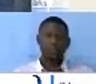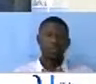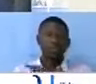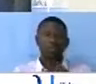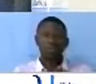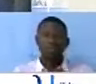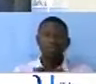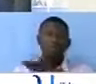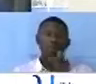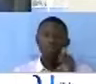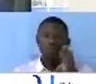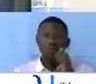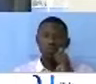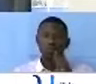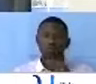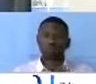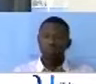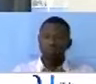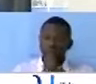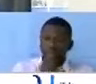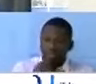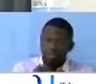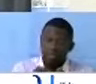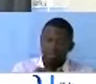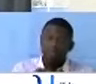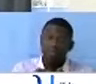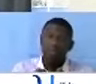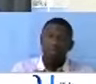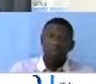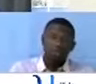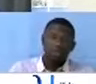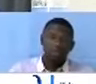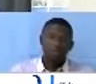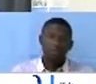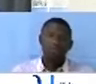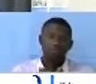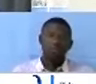place where you used to detain some of your suspects.